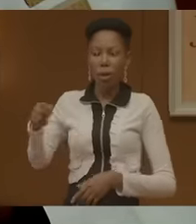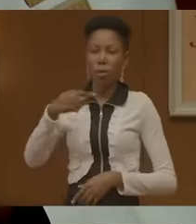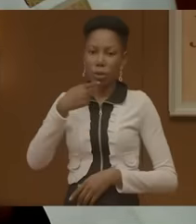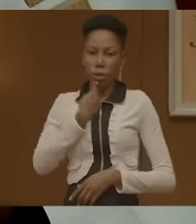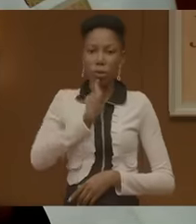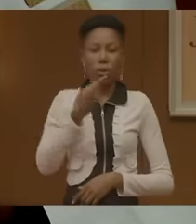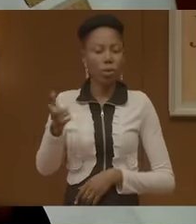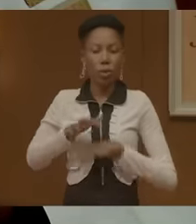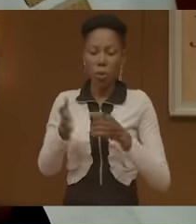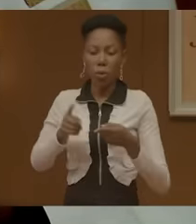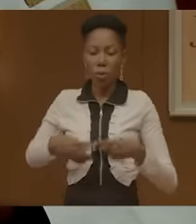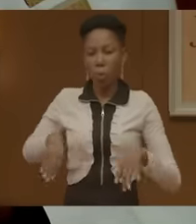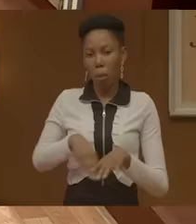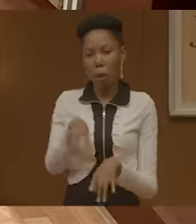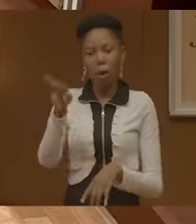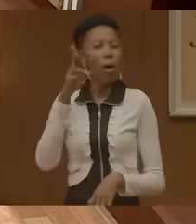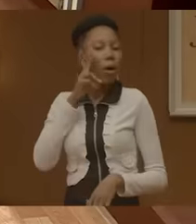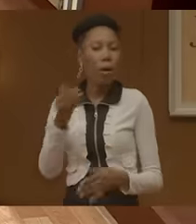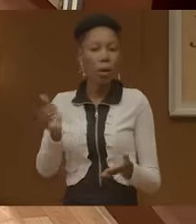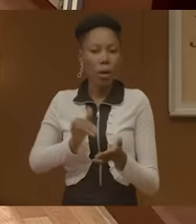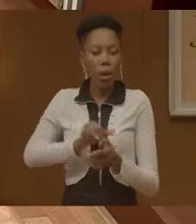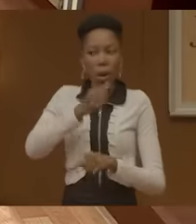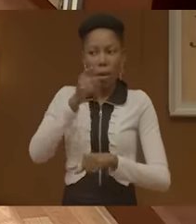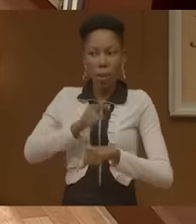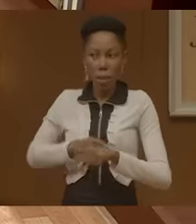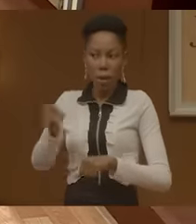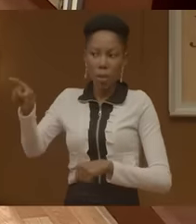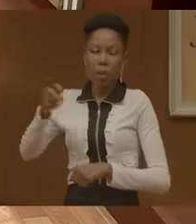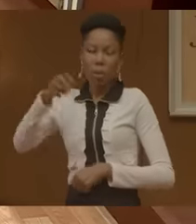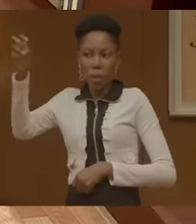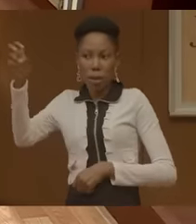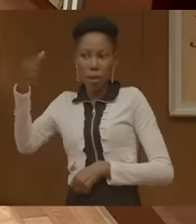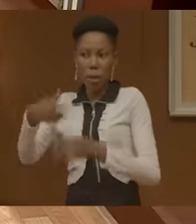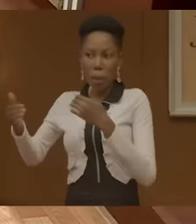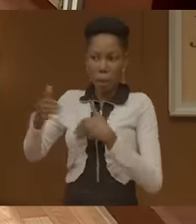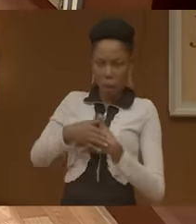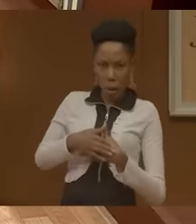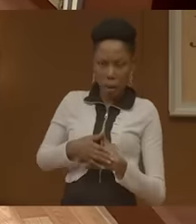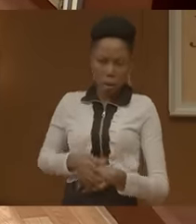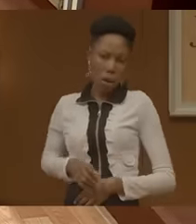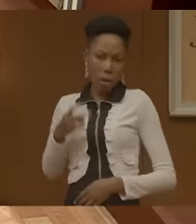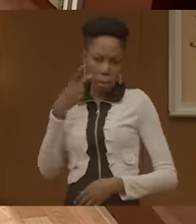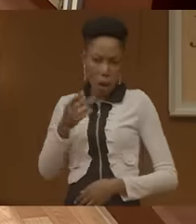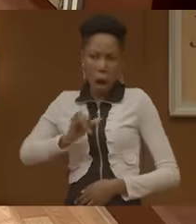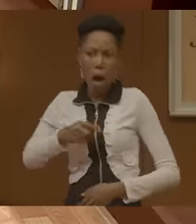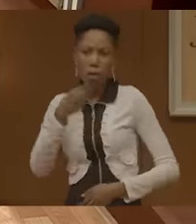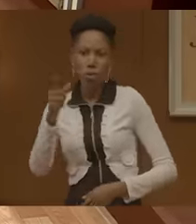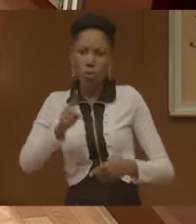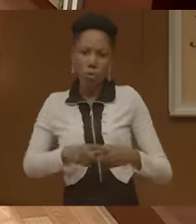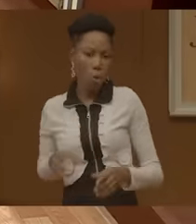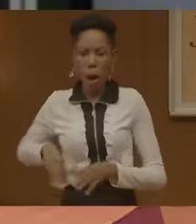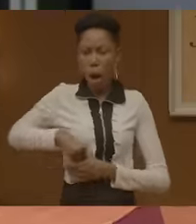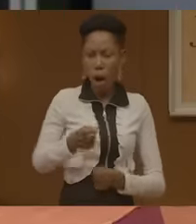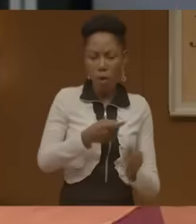serious. Anytime that he traveled and come back, he always tell me that, I still met you at home. I told you to pack your things and leave this as you and your